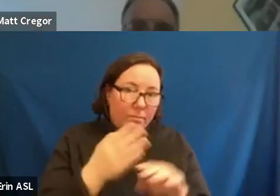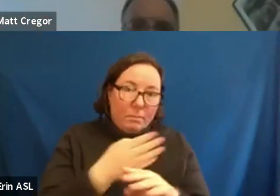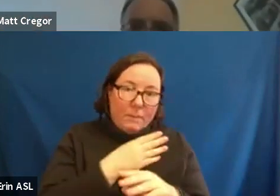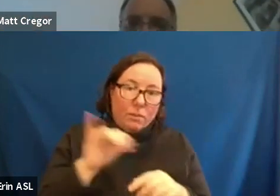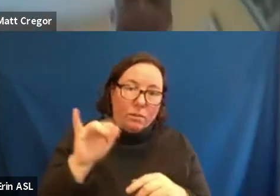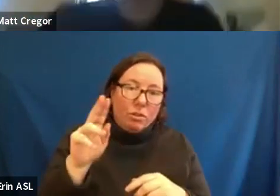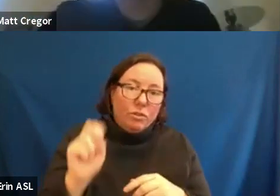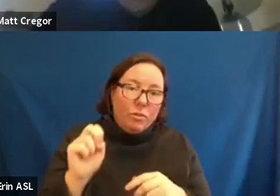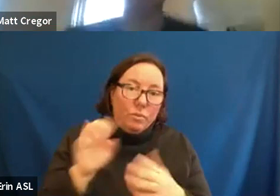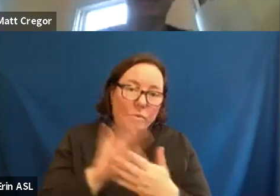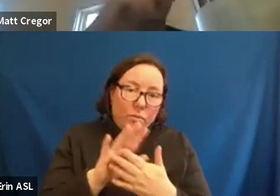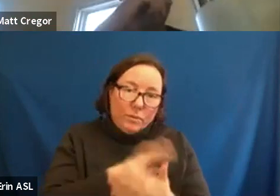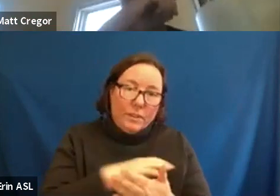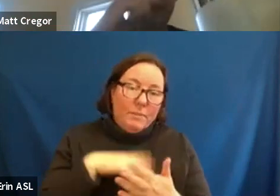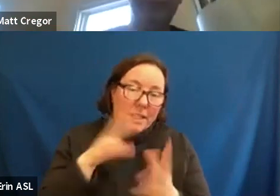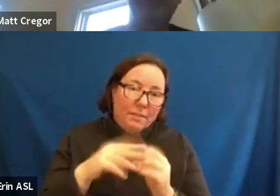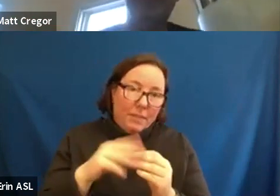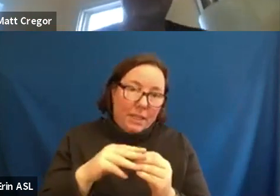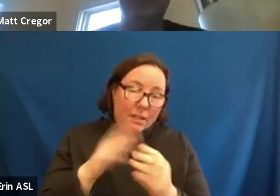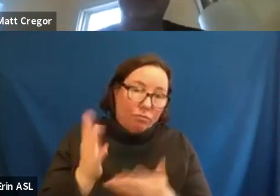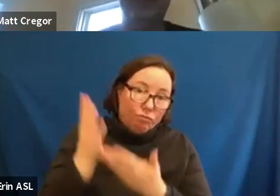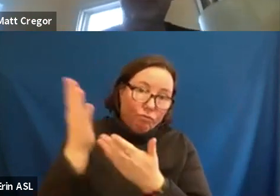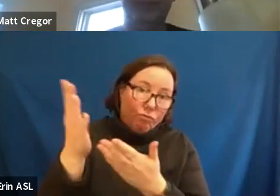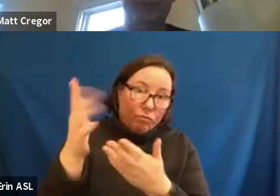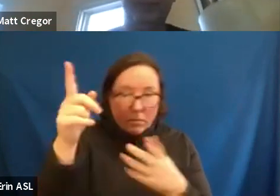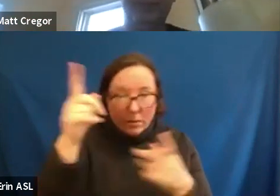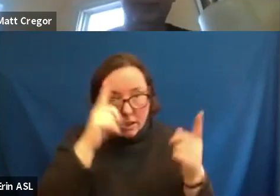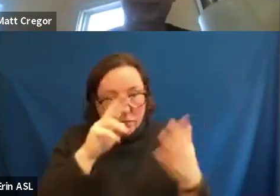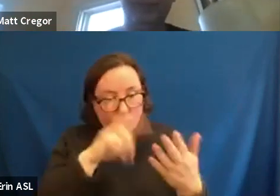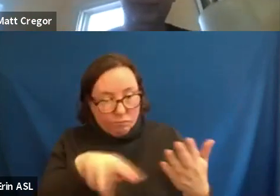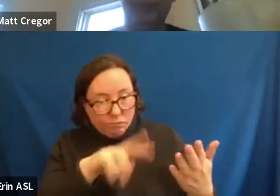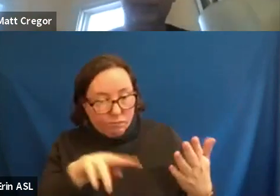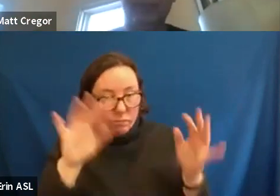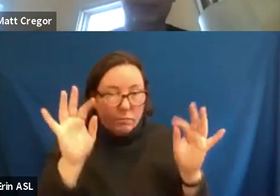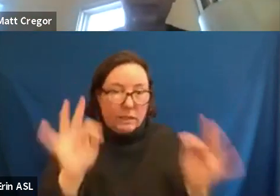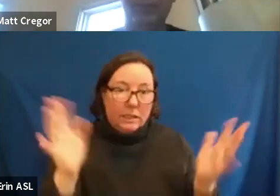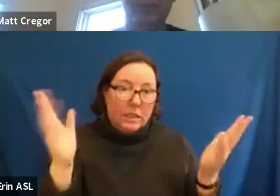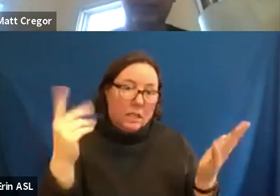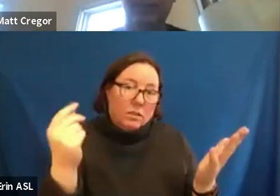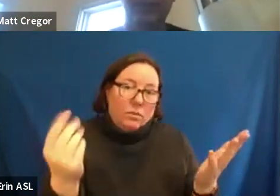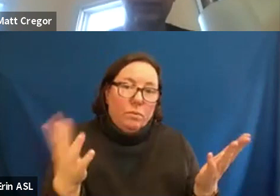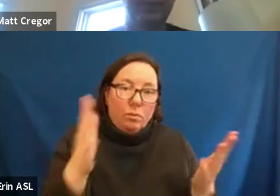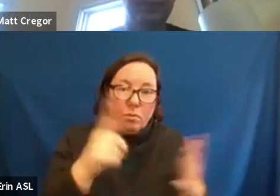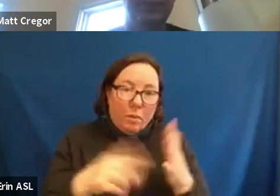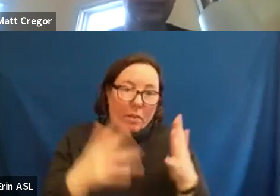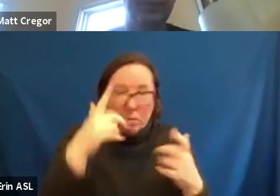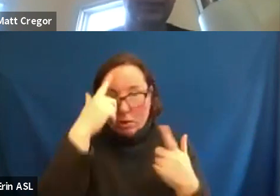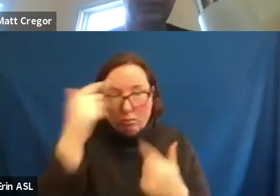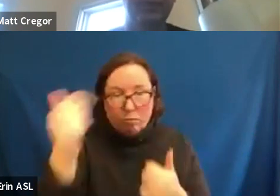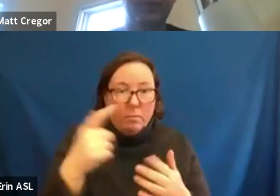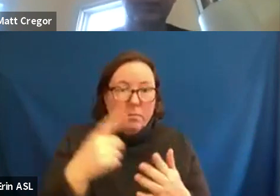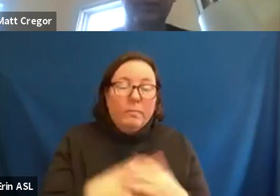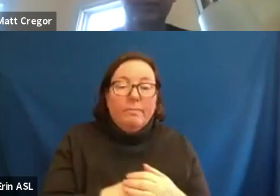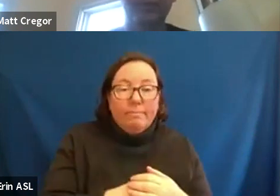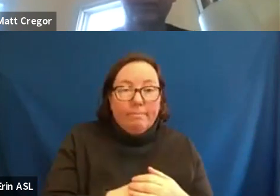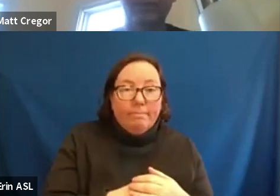so that the district can then prepare for whatever it is that the school committee votes that this